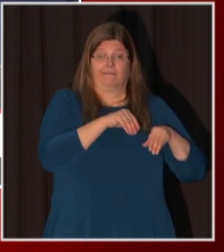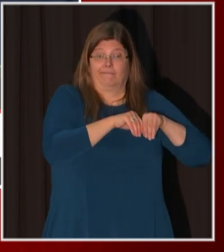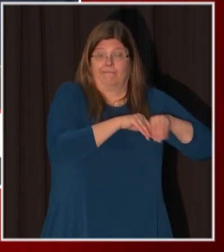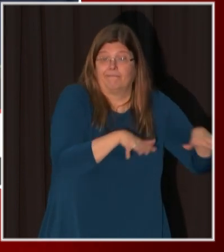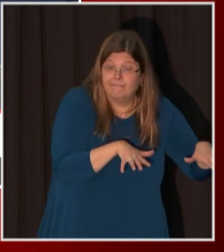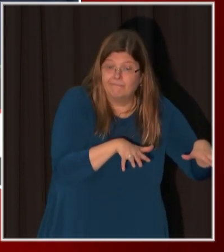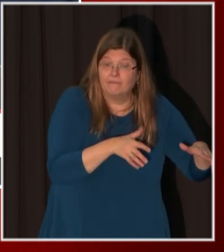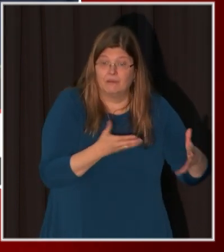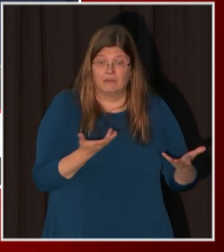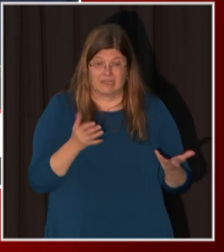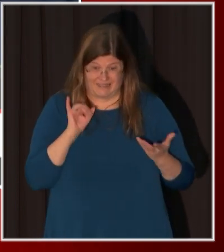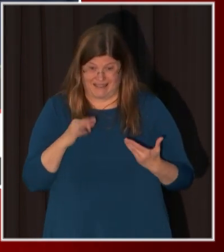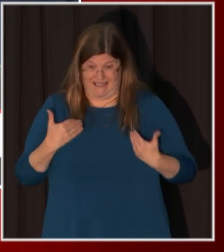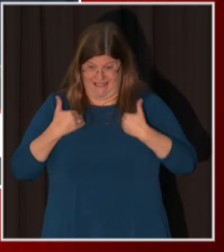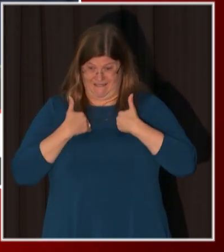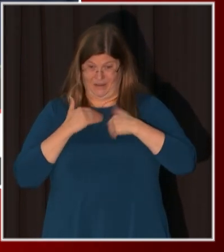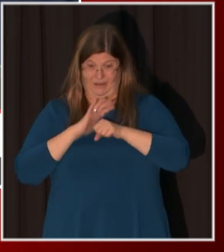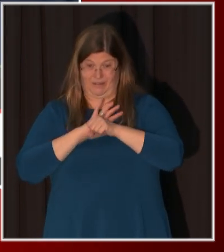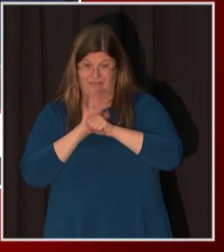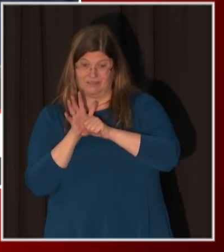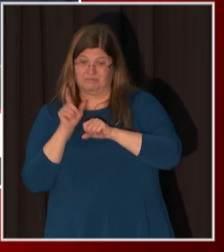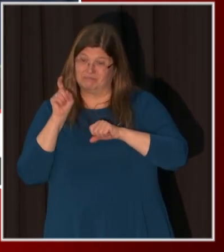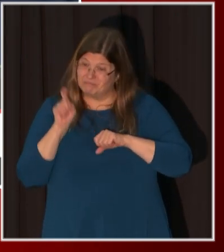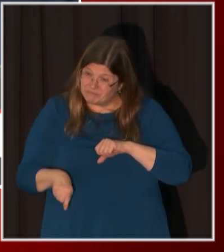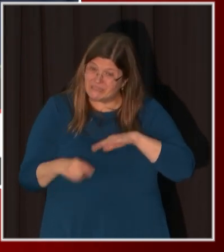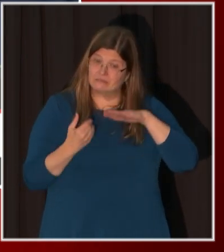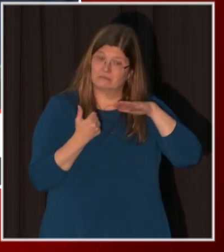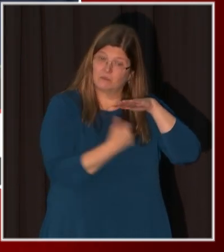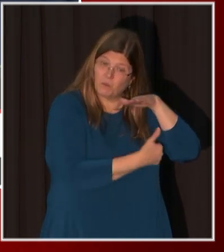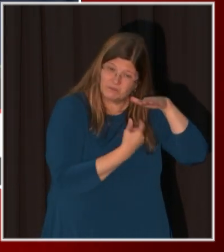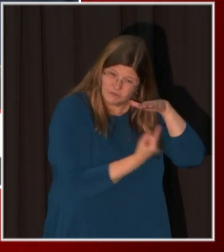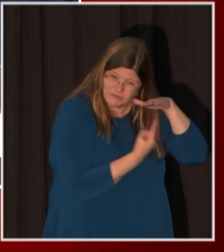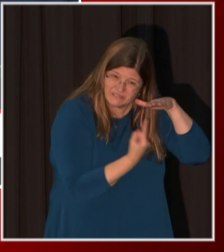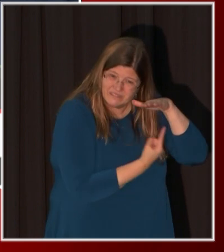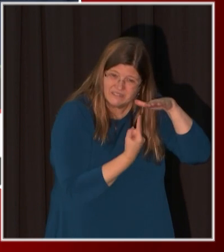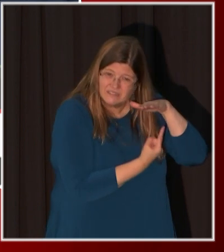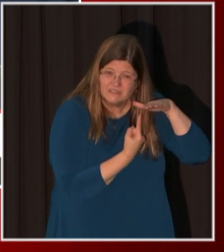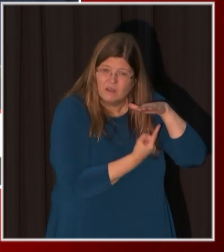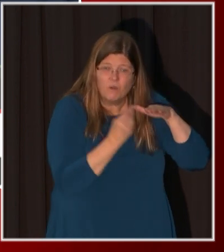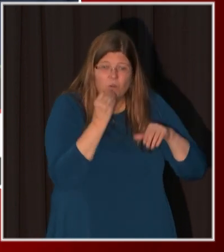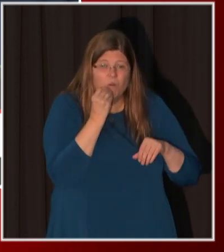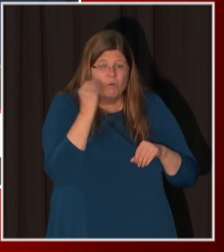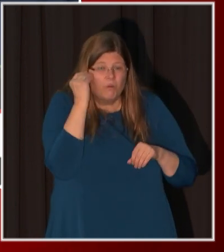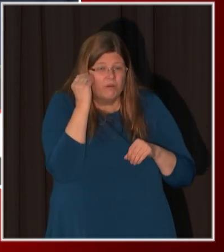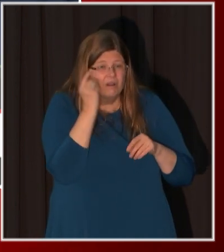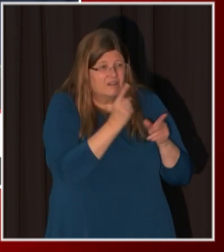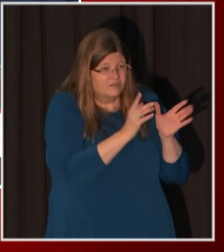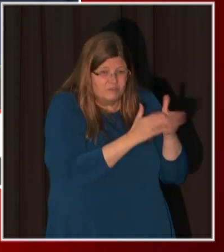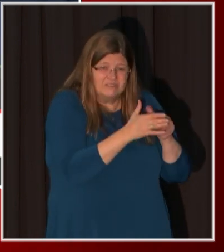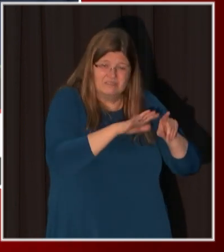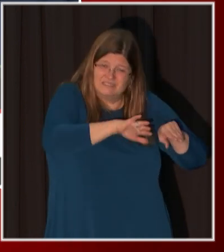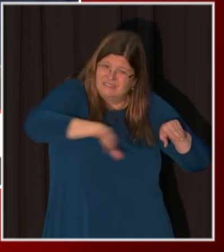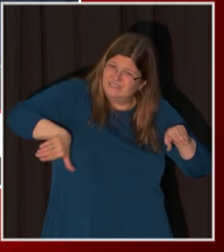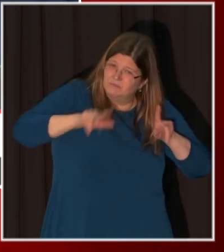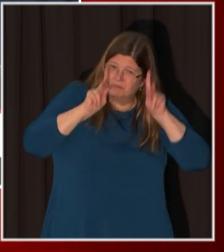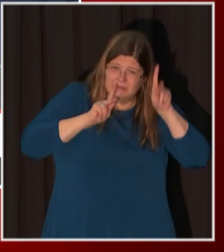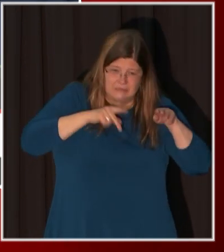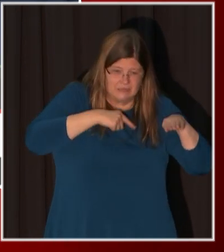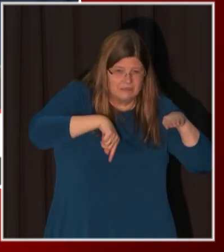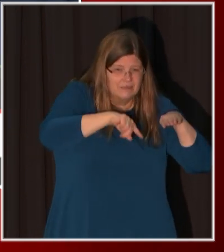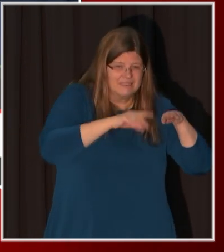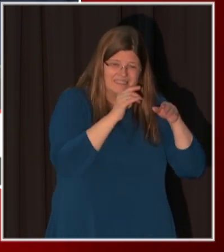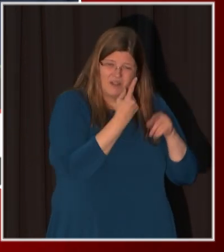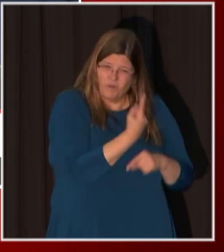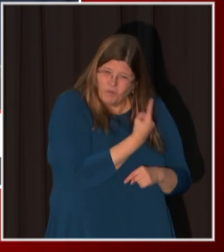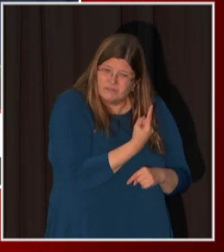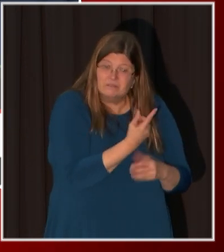COVID positive that they need to be isolated. They should isolate at home away from others. They should have the separate use of a restroom